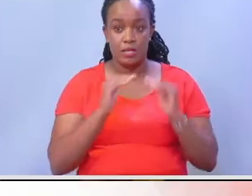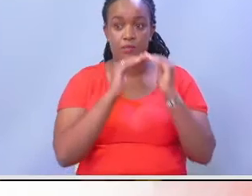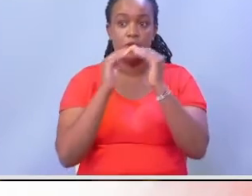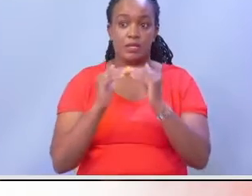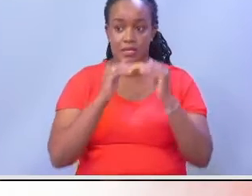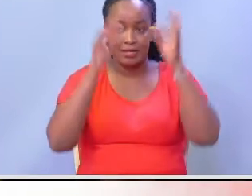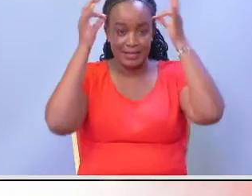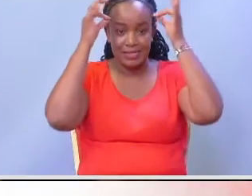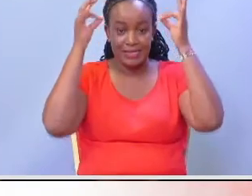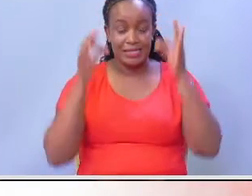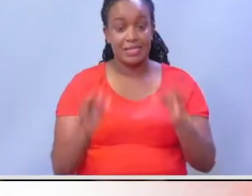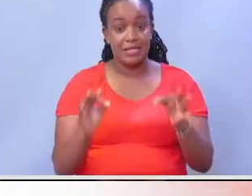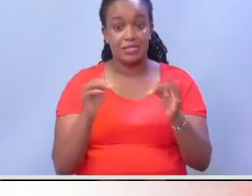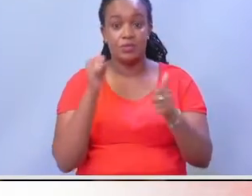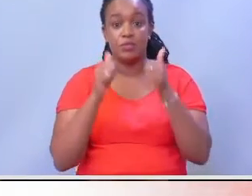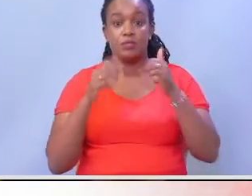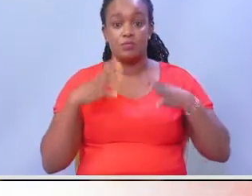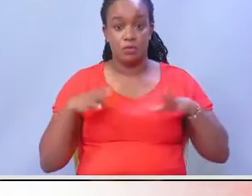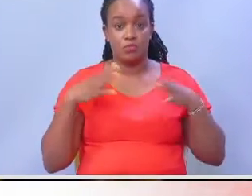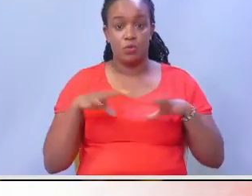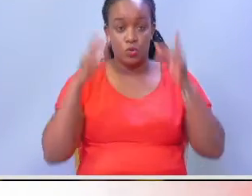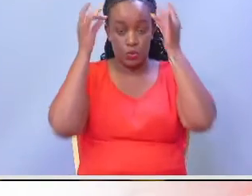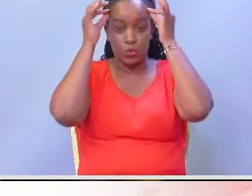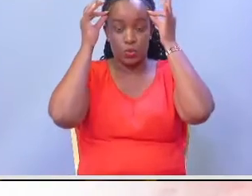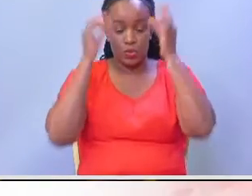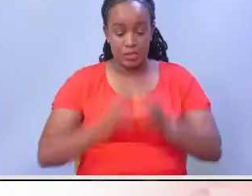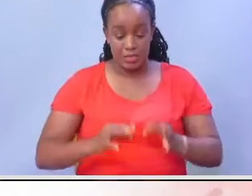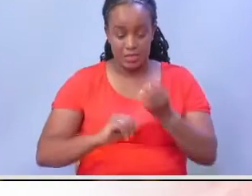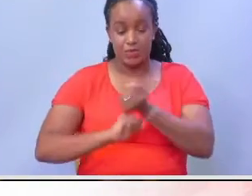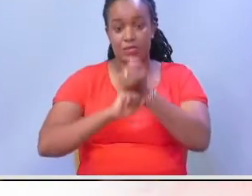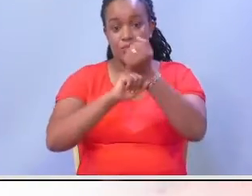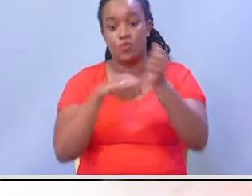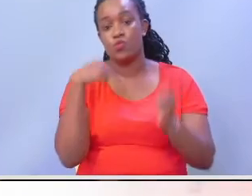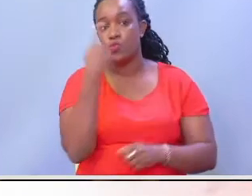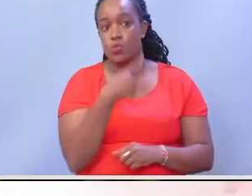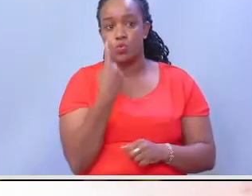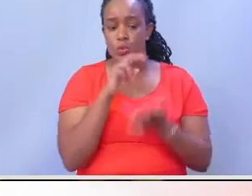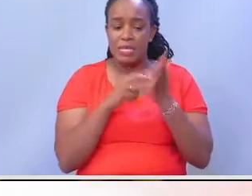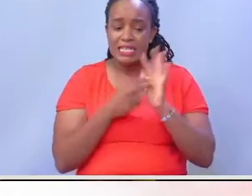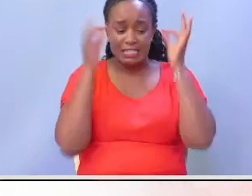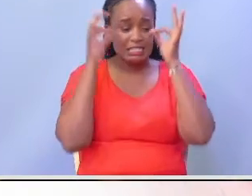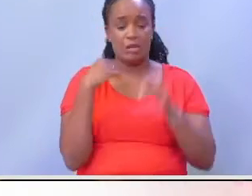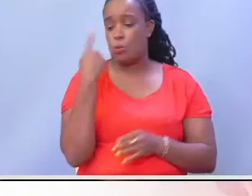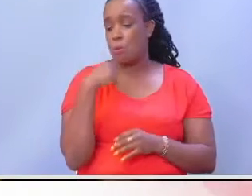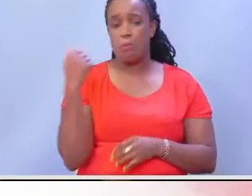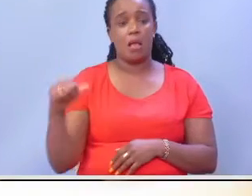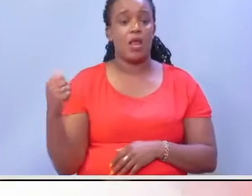decide which candidate to support. So we have not decided who it is now.